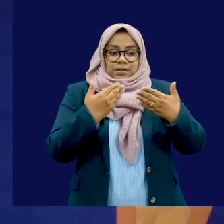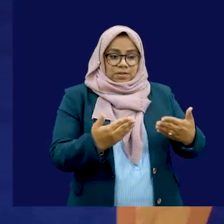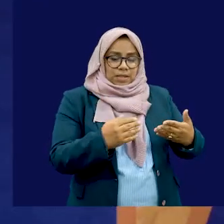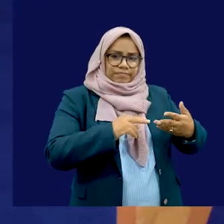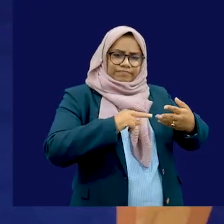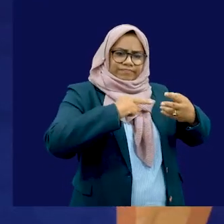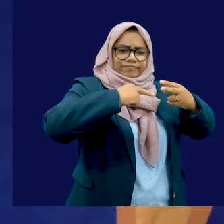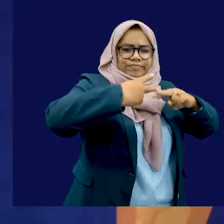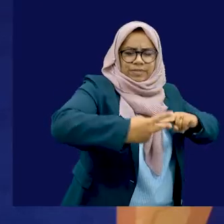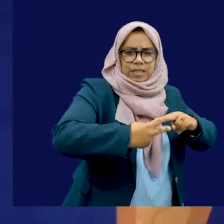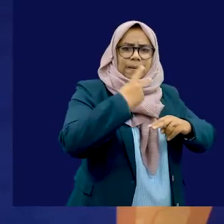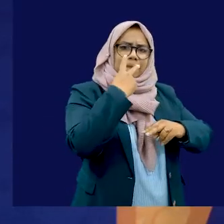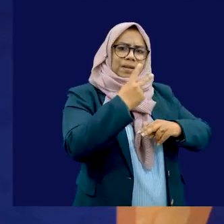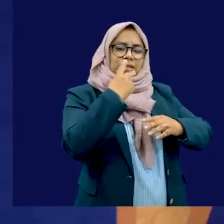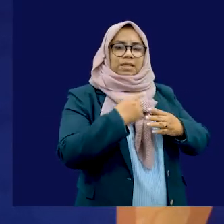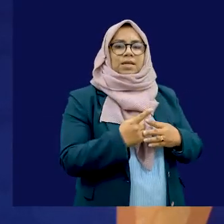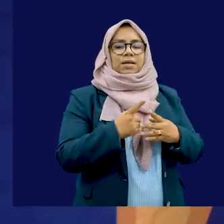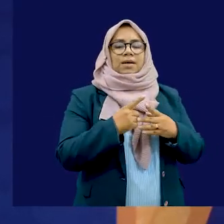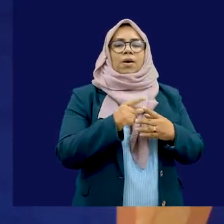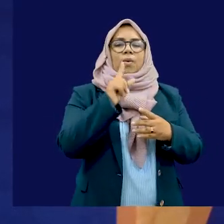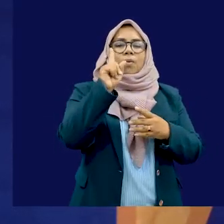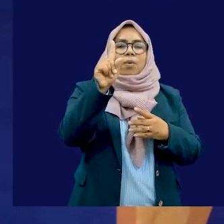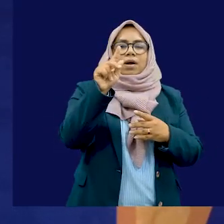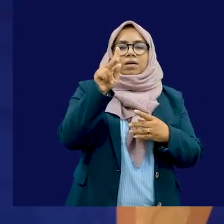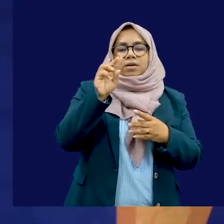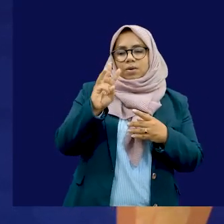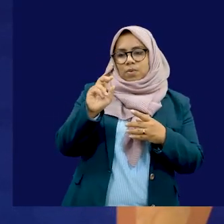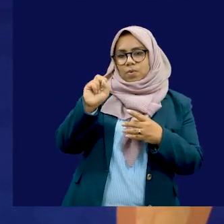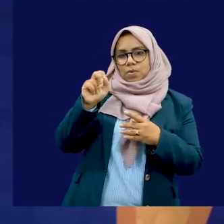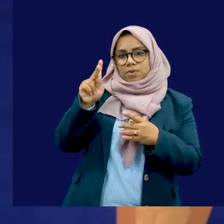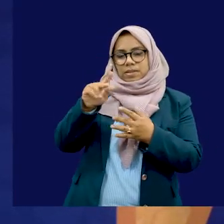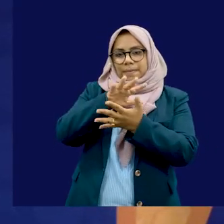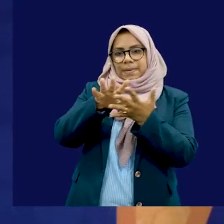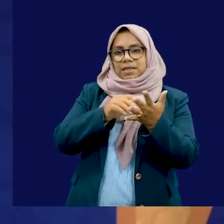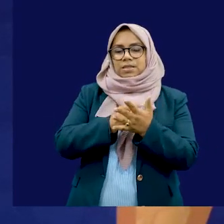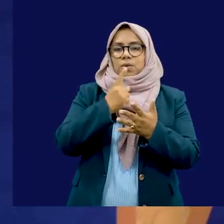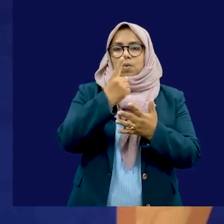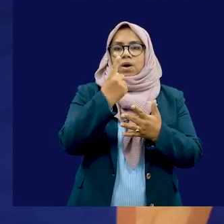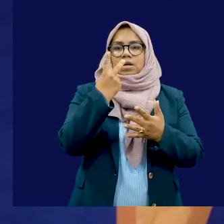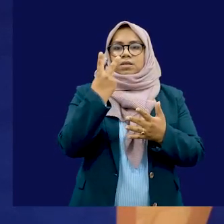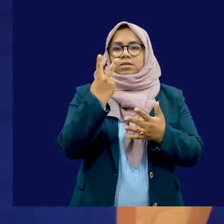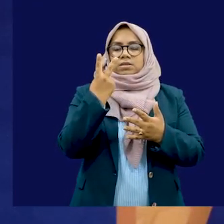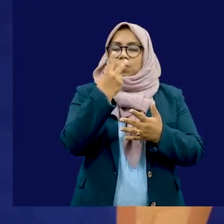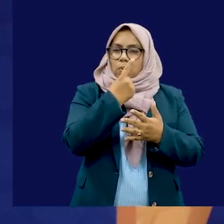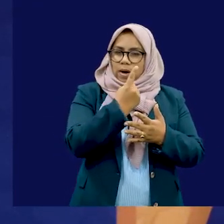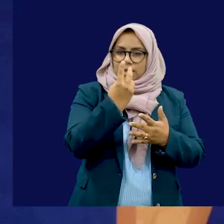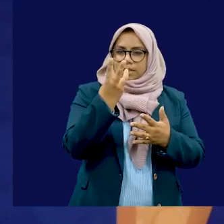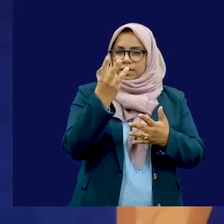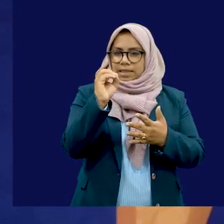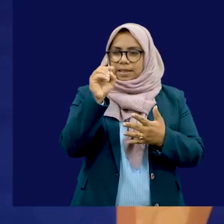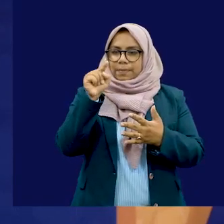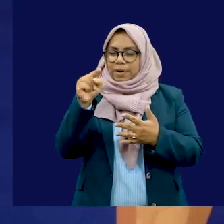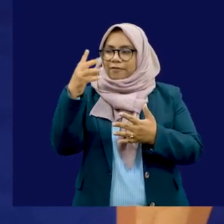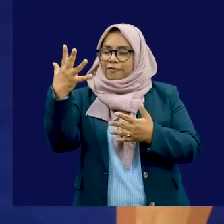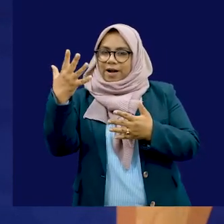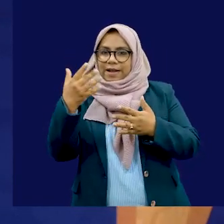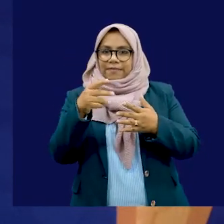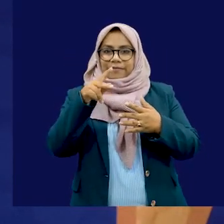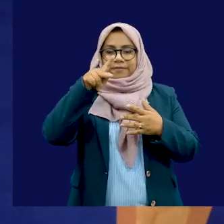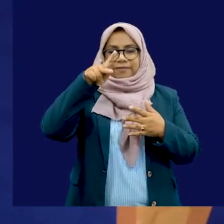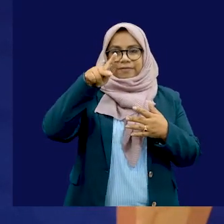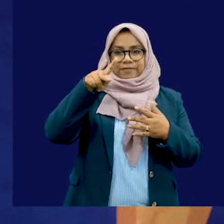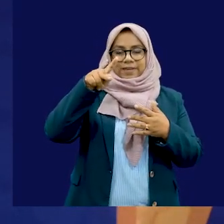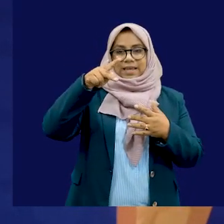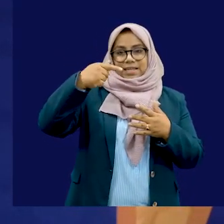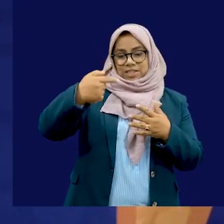today's units and stated that 1 wask is equivalent to 130.5 kilograms. Therefore,